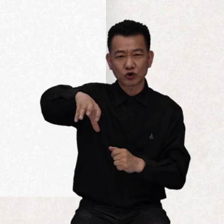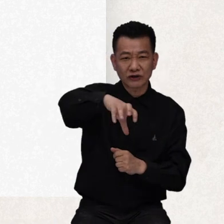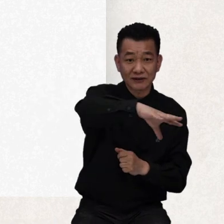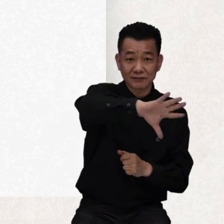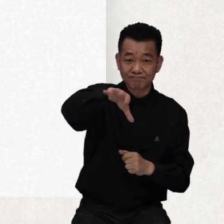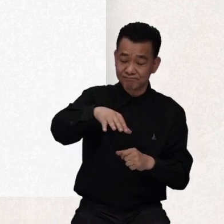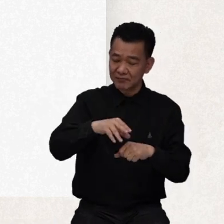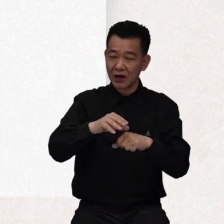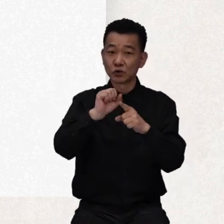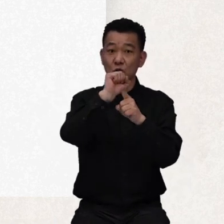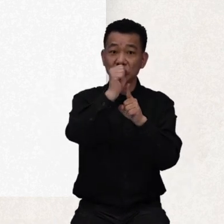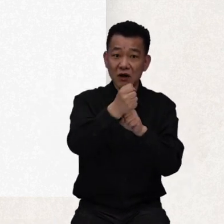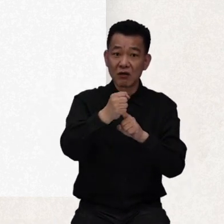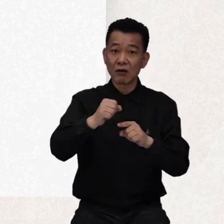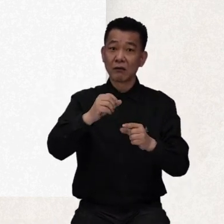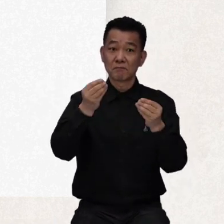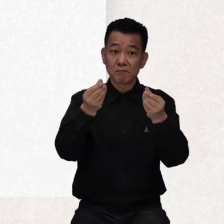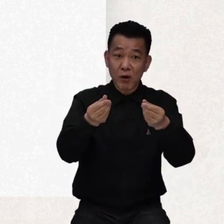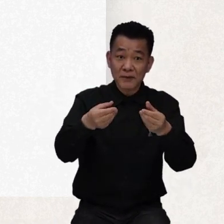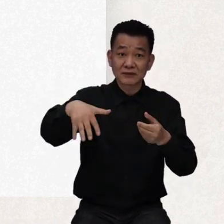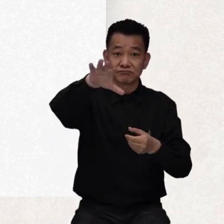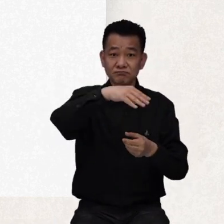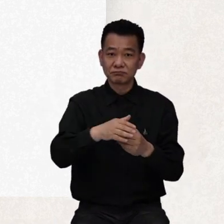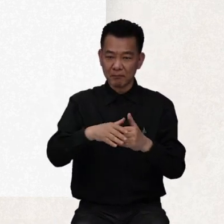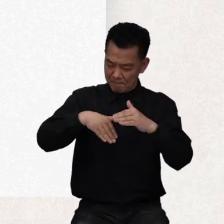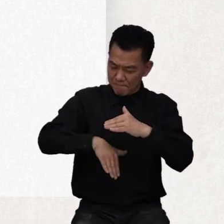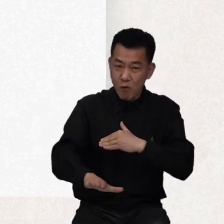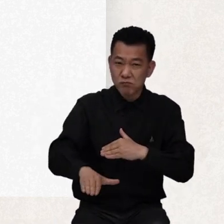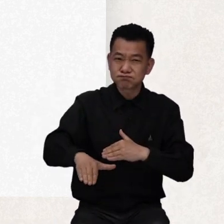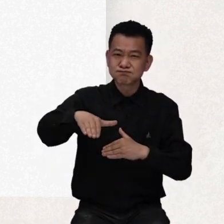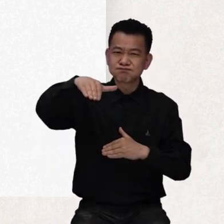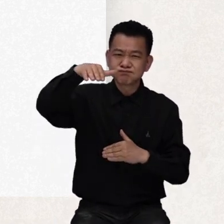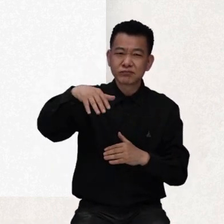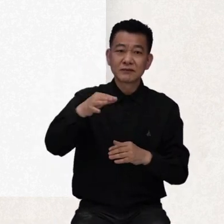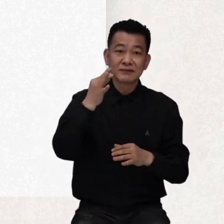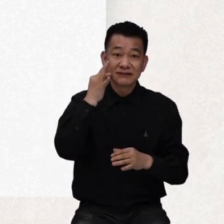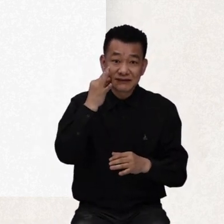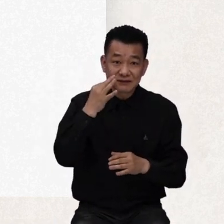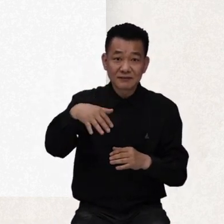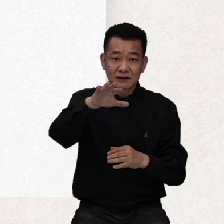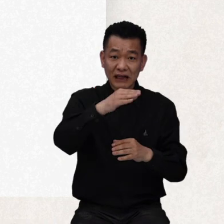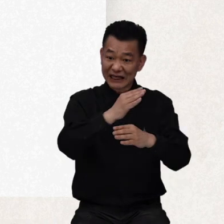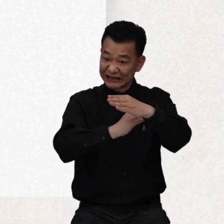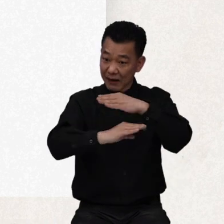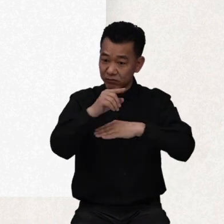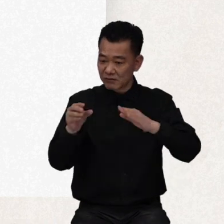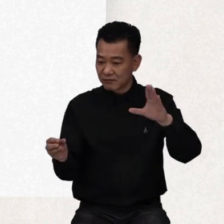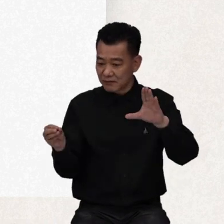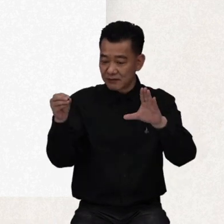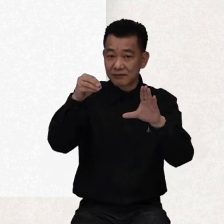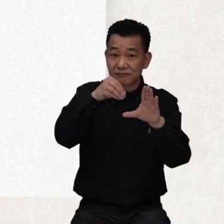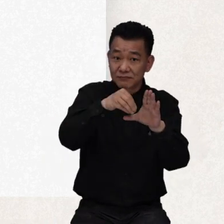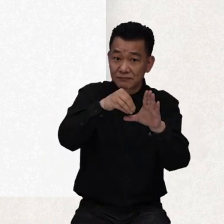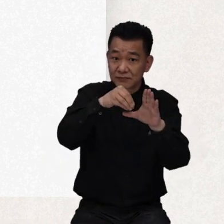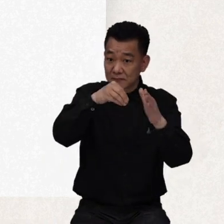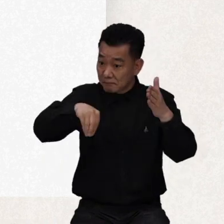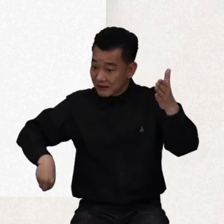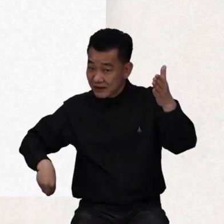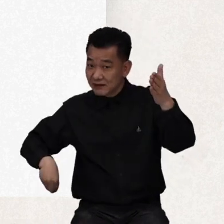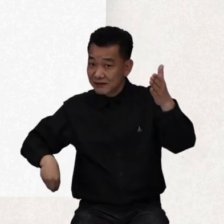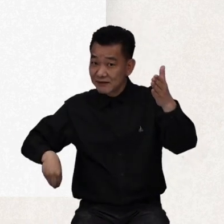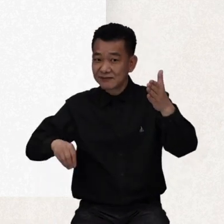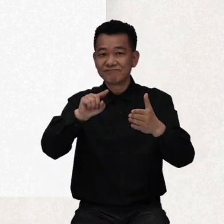origin, property, birth, or other status. Wait, I don't see anything about